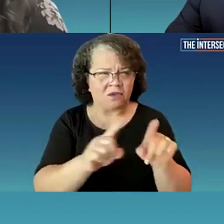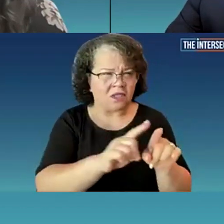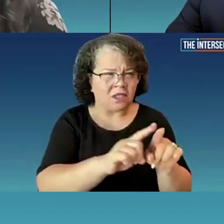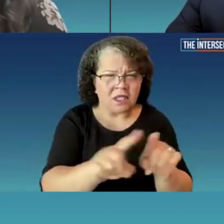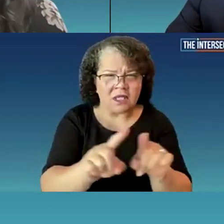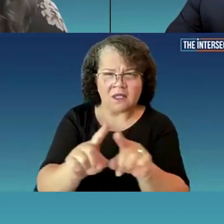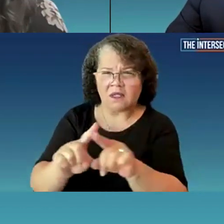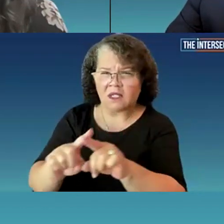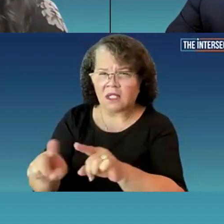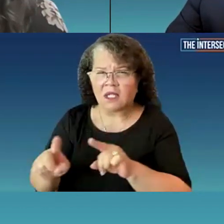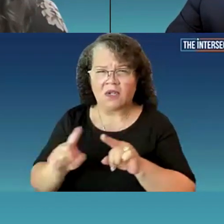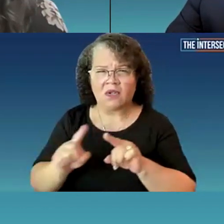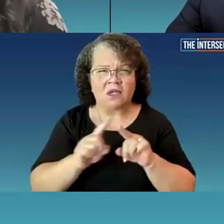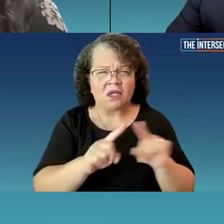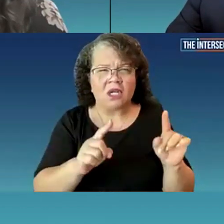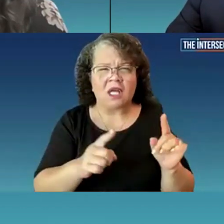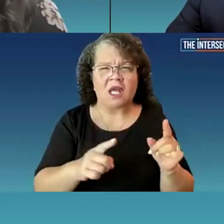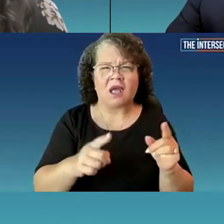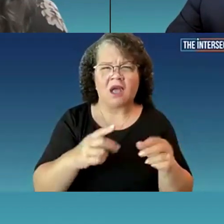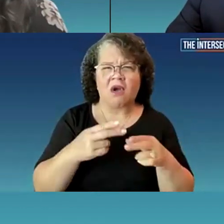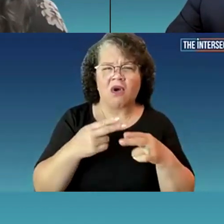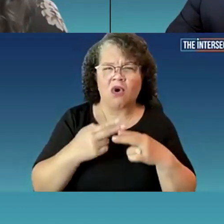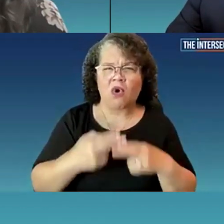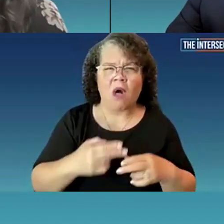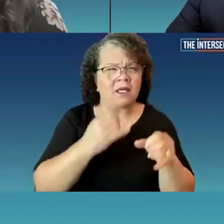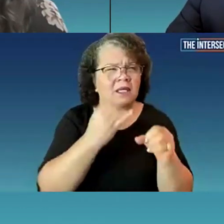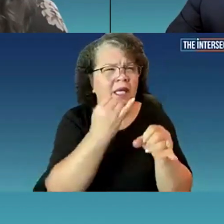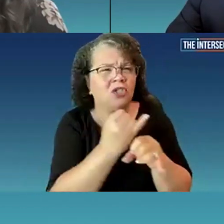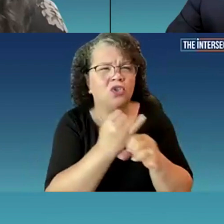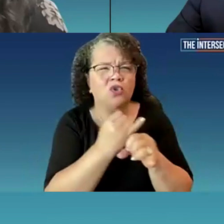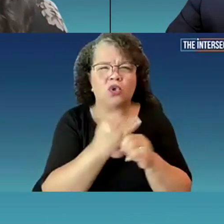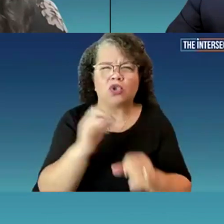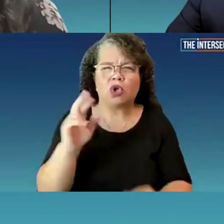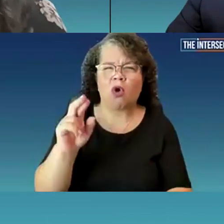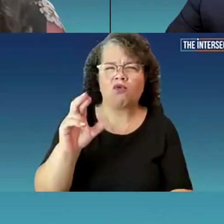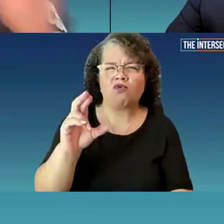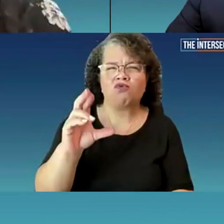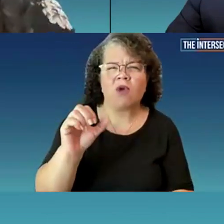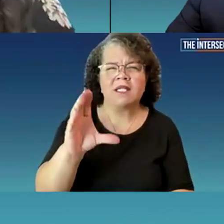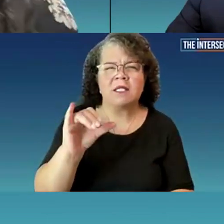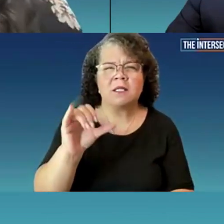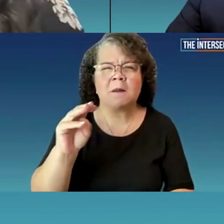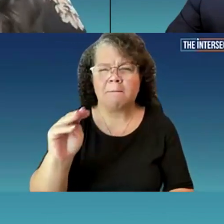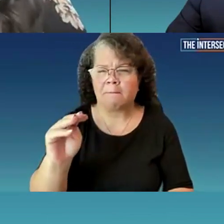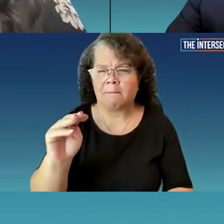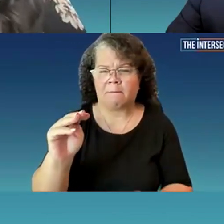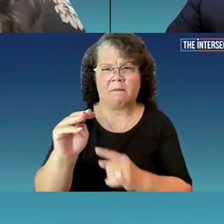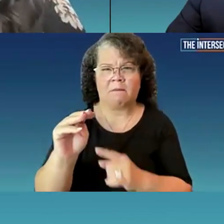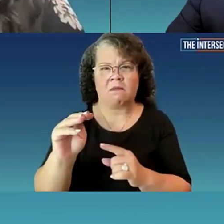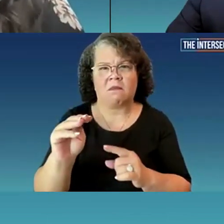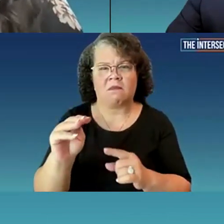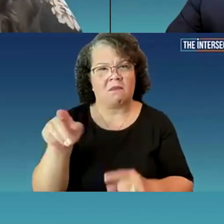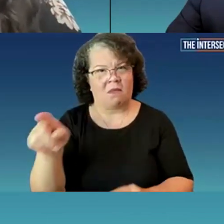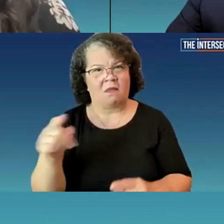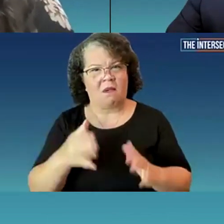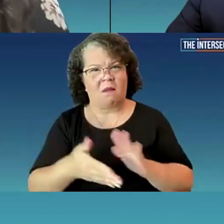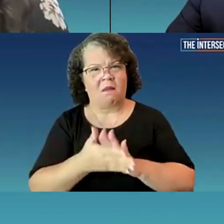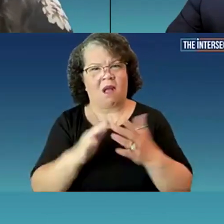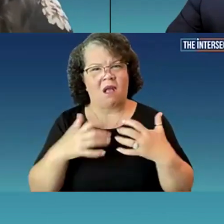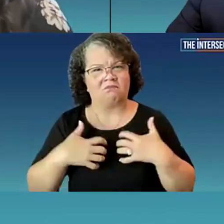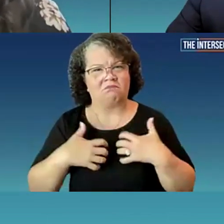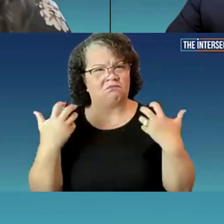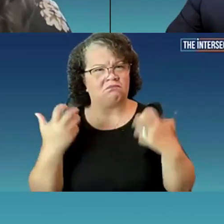using terms like institutional racism, they got really mad, because most